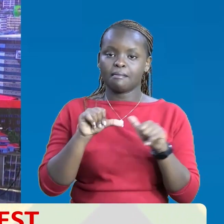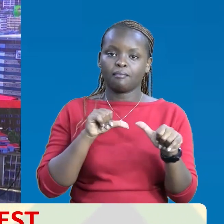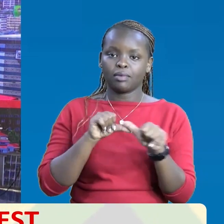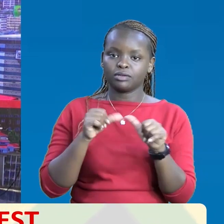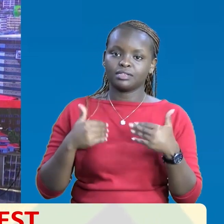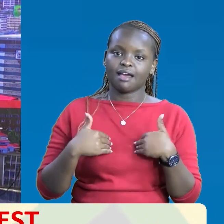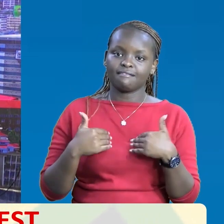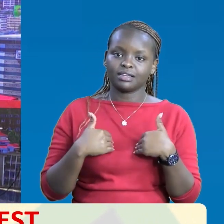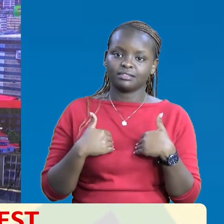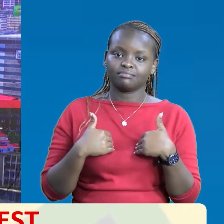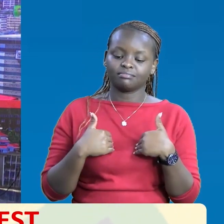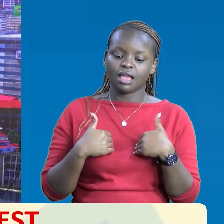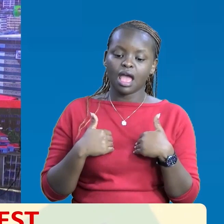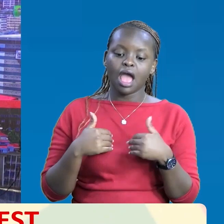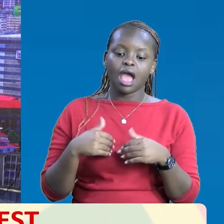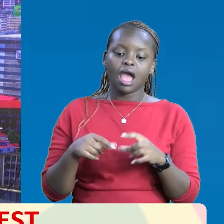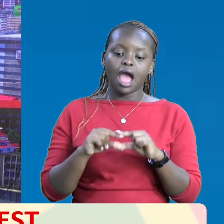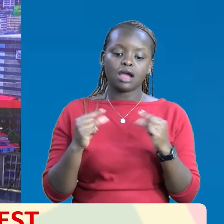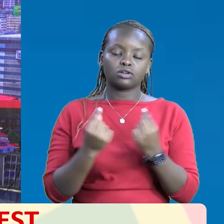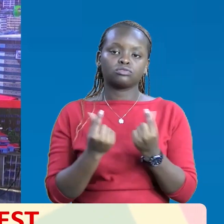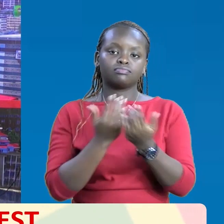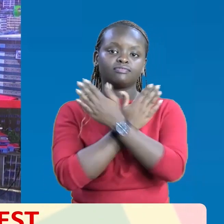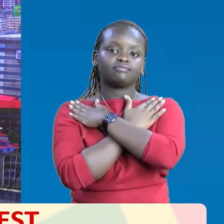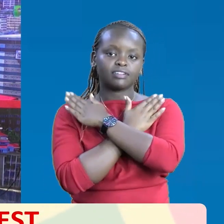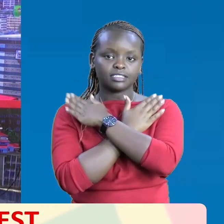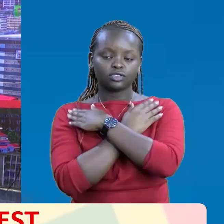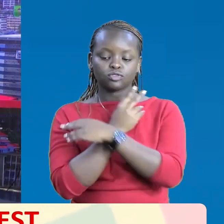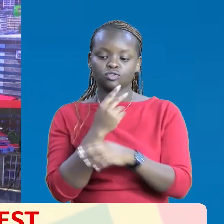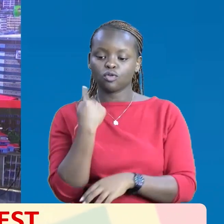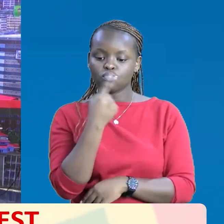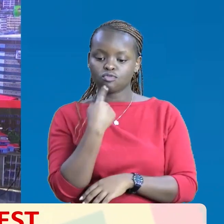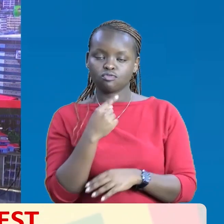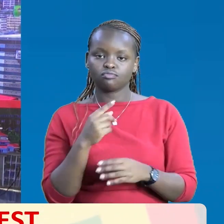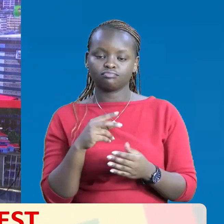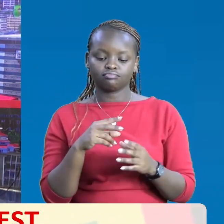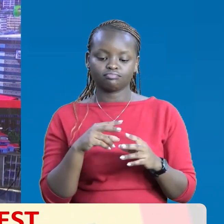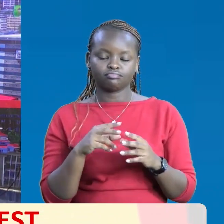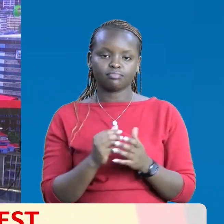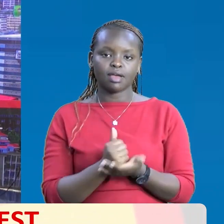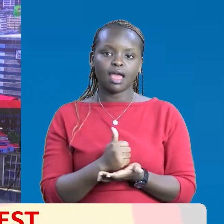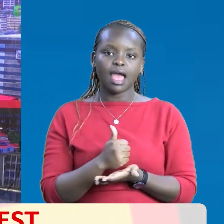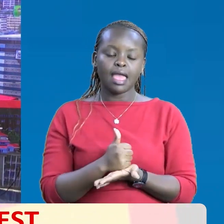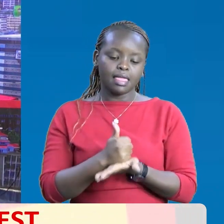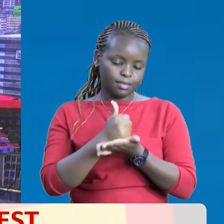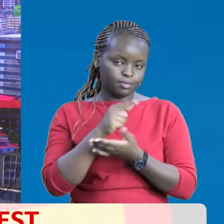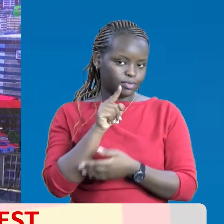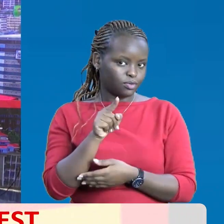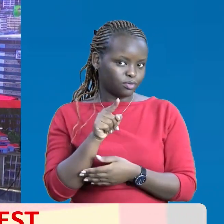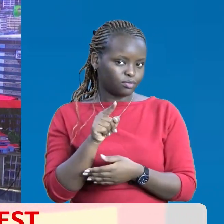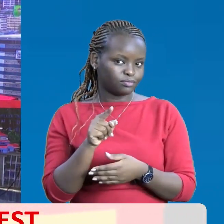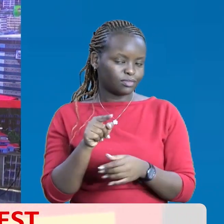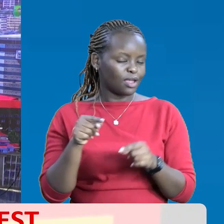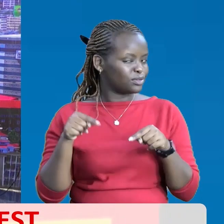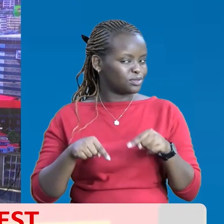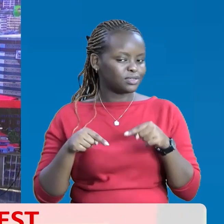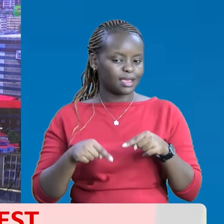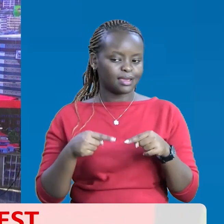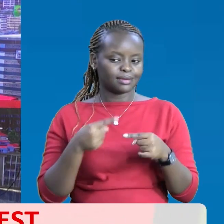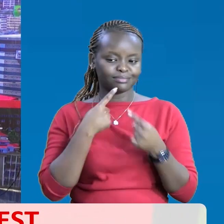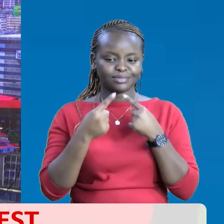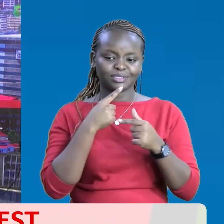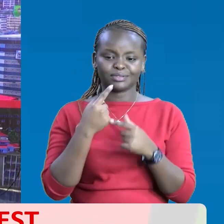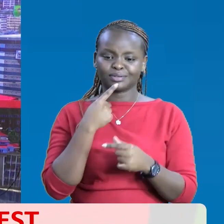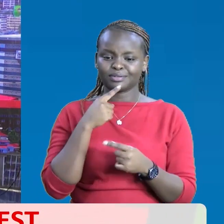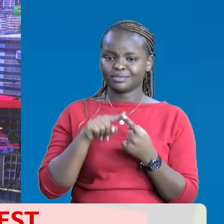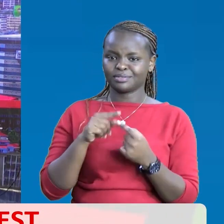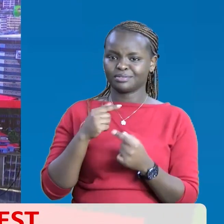having a group of friends who are really out there for you, friends, real friends. Wameniaje KDK leo, talk to me. Mbona